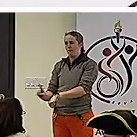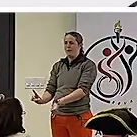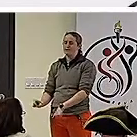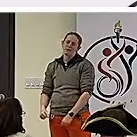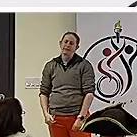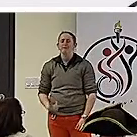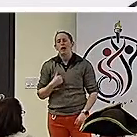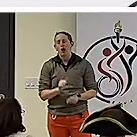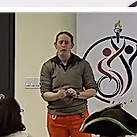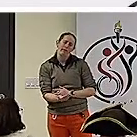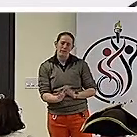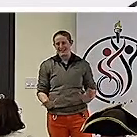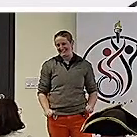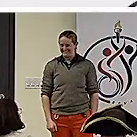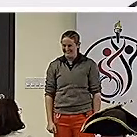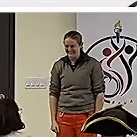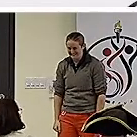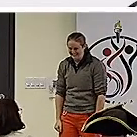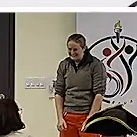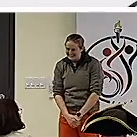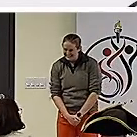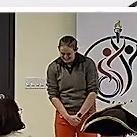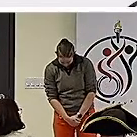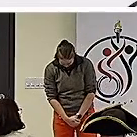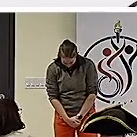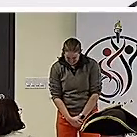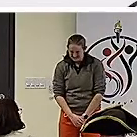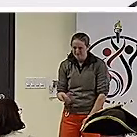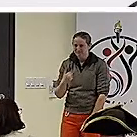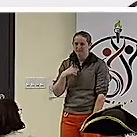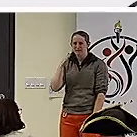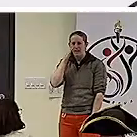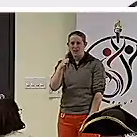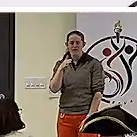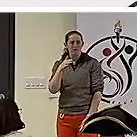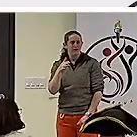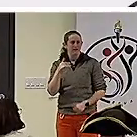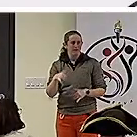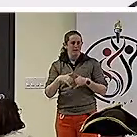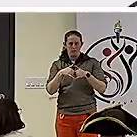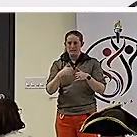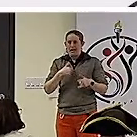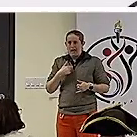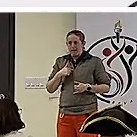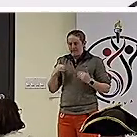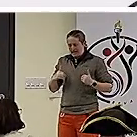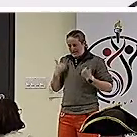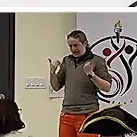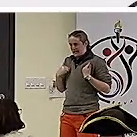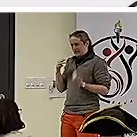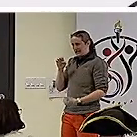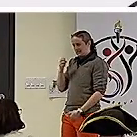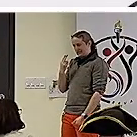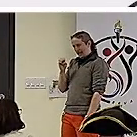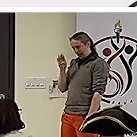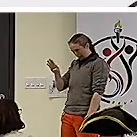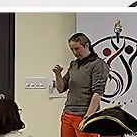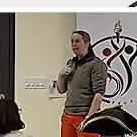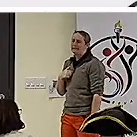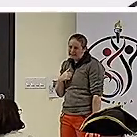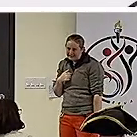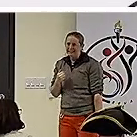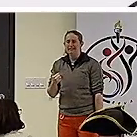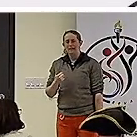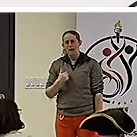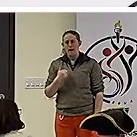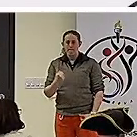Hello everyone, I'm going to be presenting the last award. I'm the youngest Hebb, and I just want to say I'm so proud and grateful